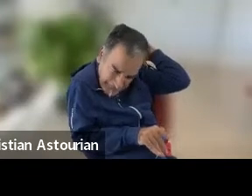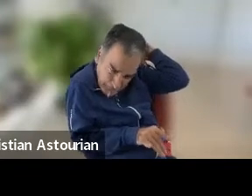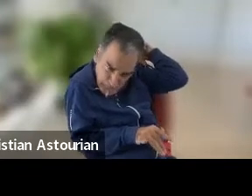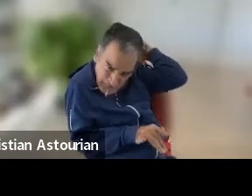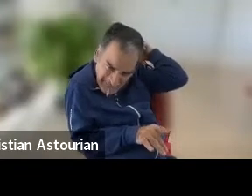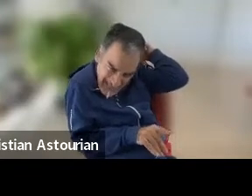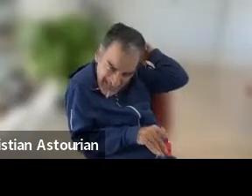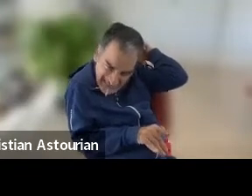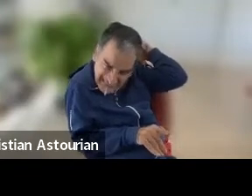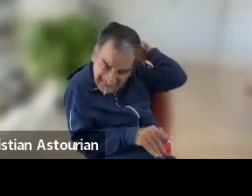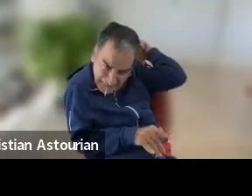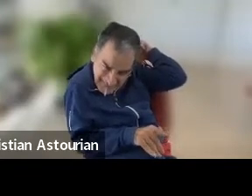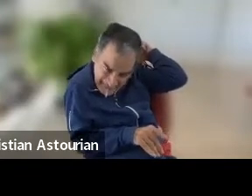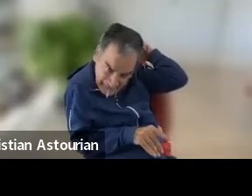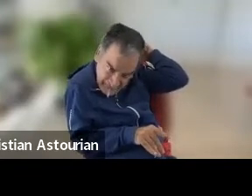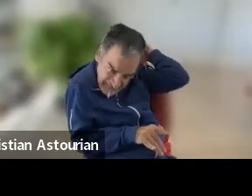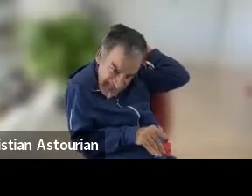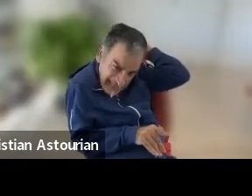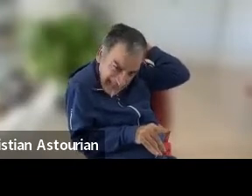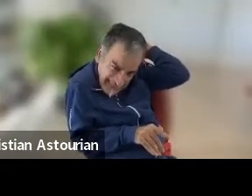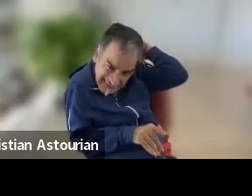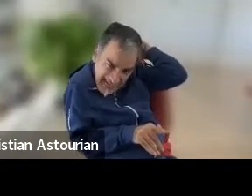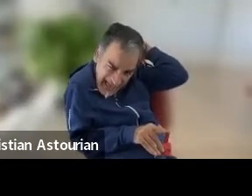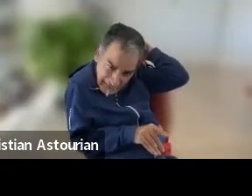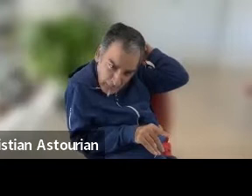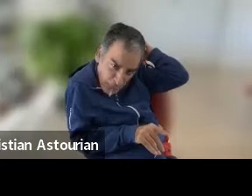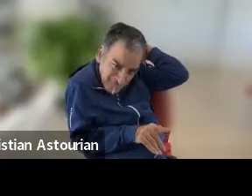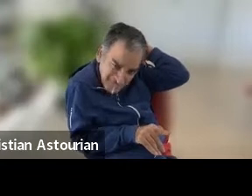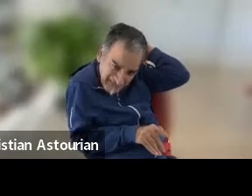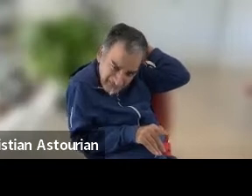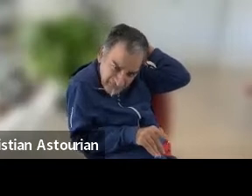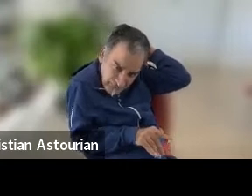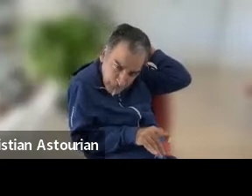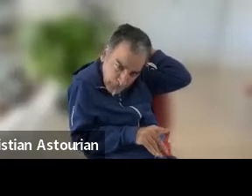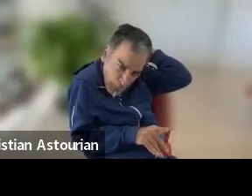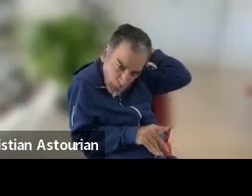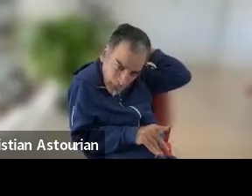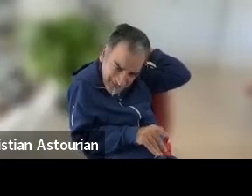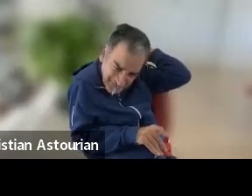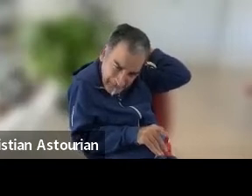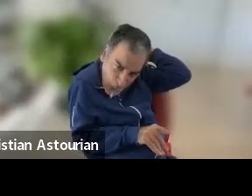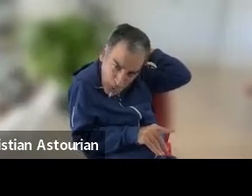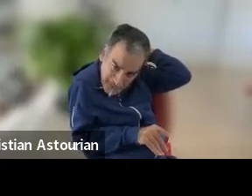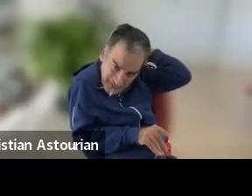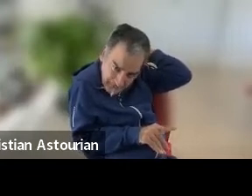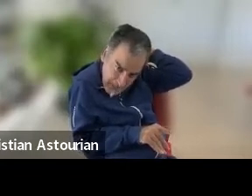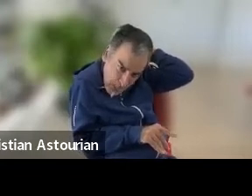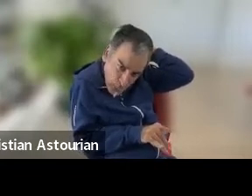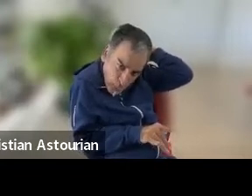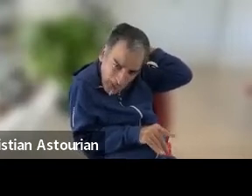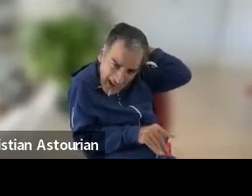of people with a disability relying on very few or even